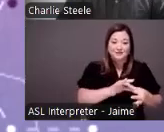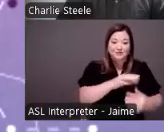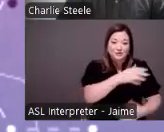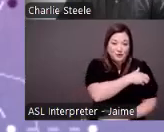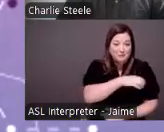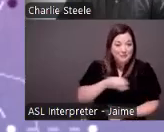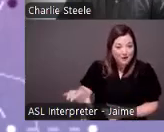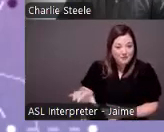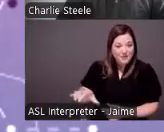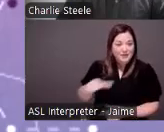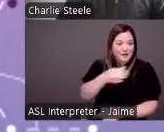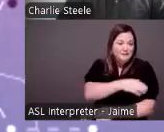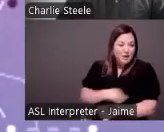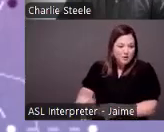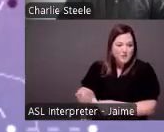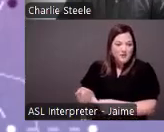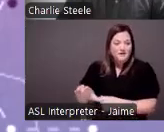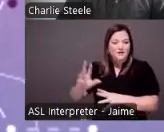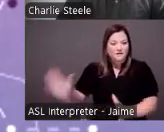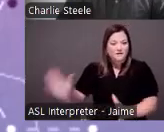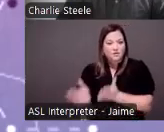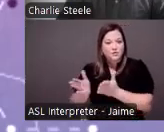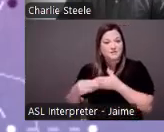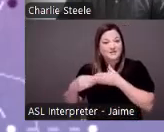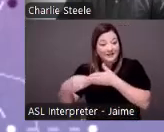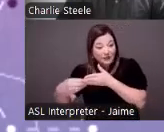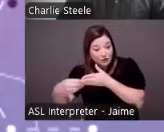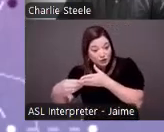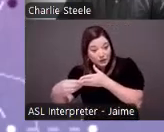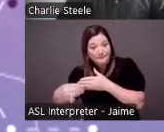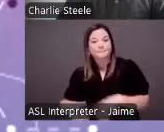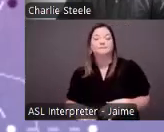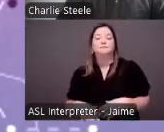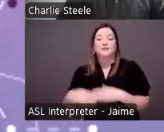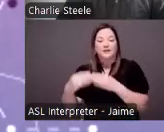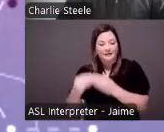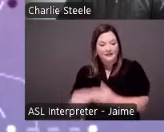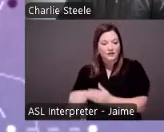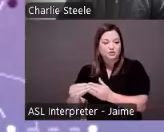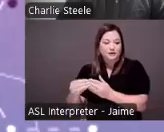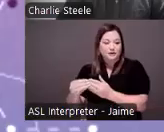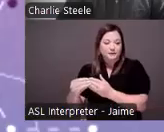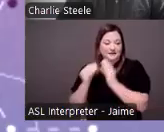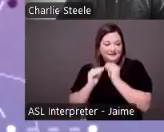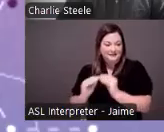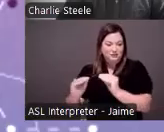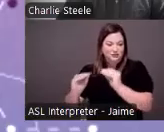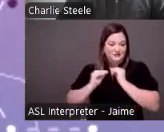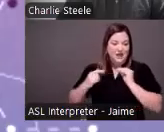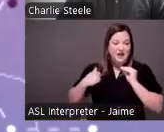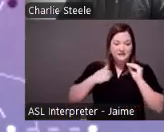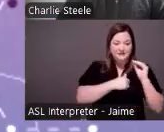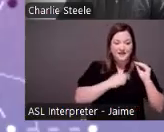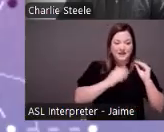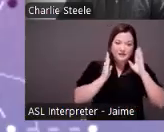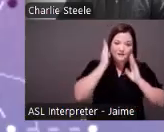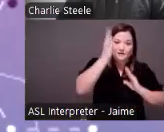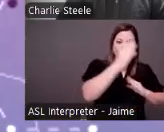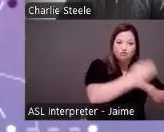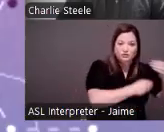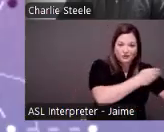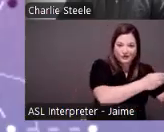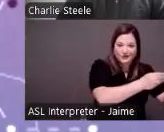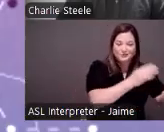of the patient. Empowerment fuels leadership, and leadership teaches us and our future generations to be